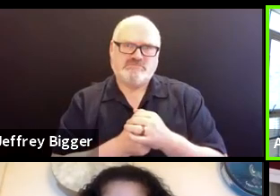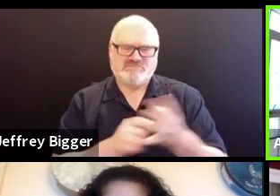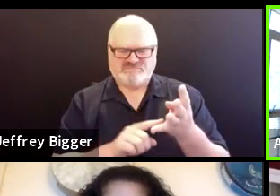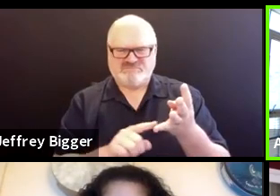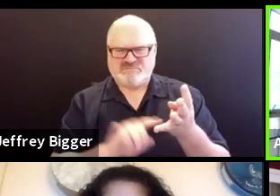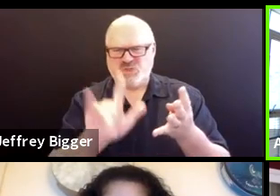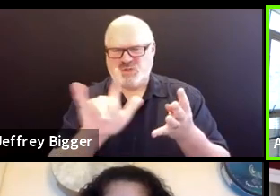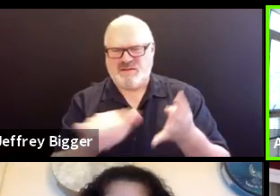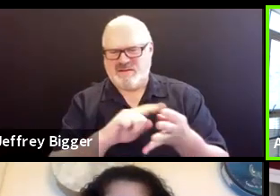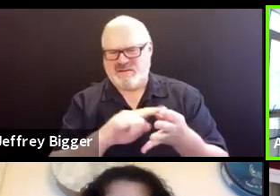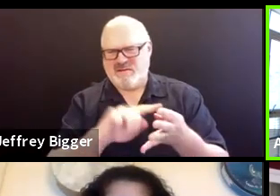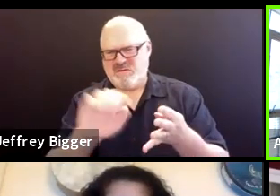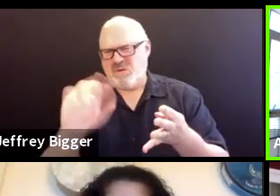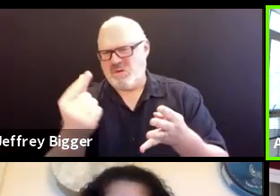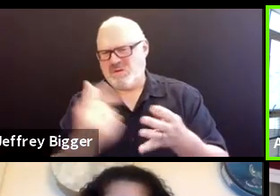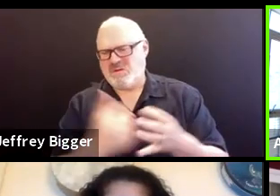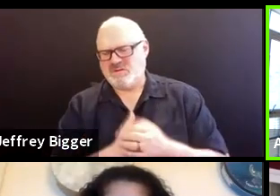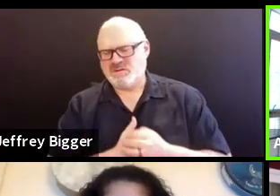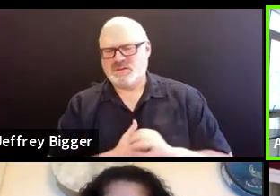let's say early August.